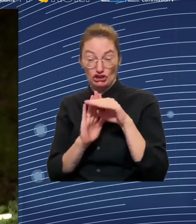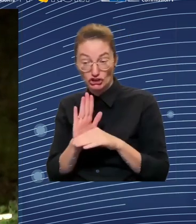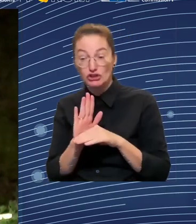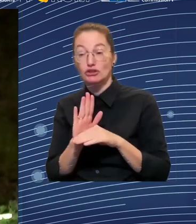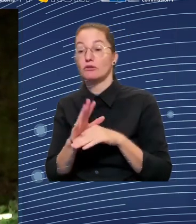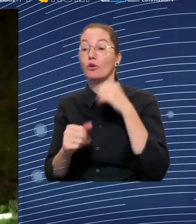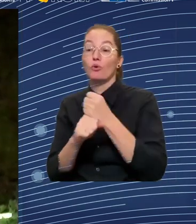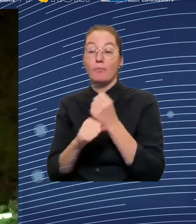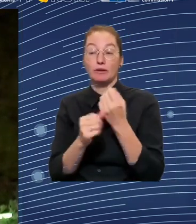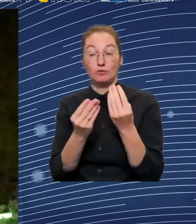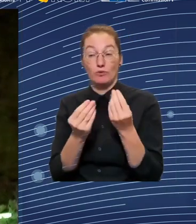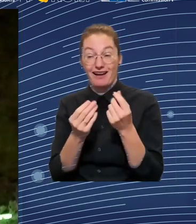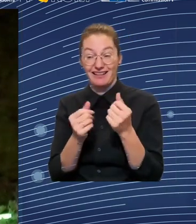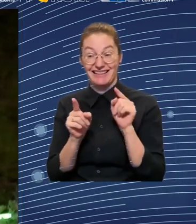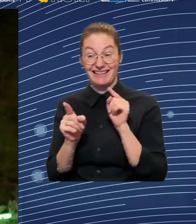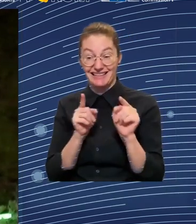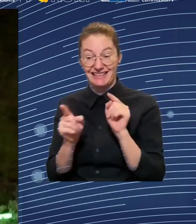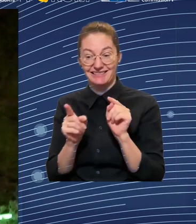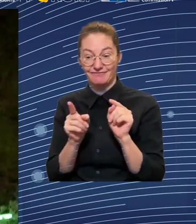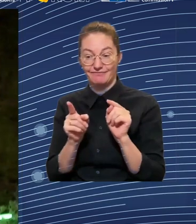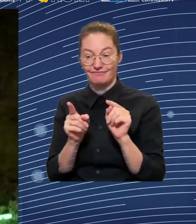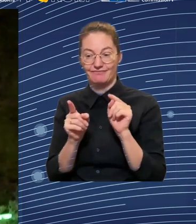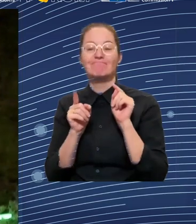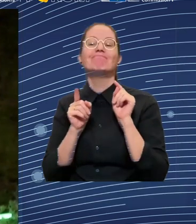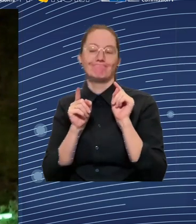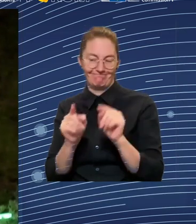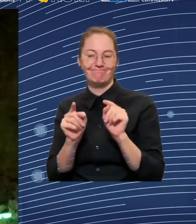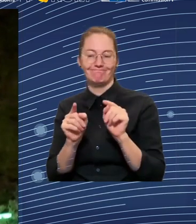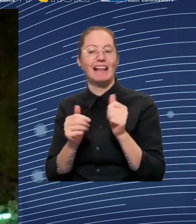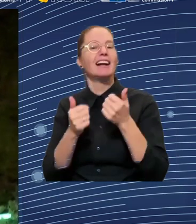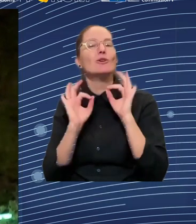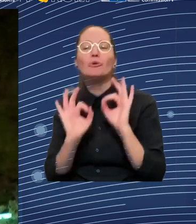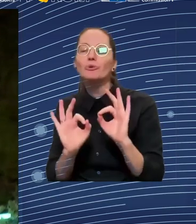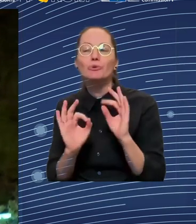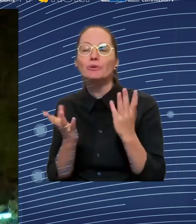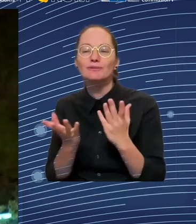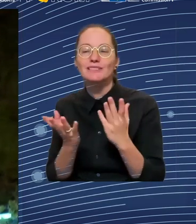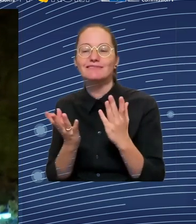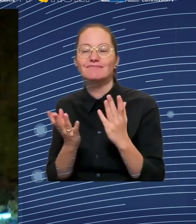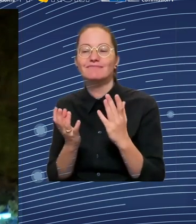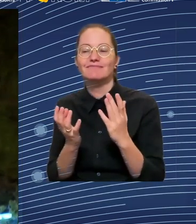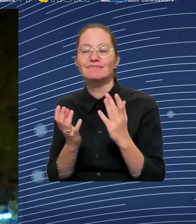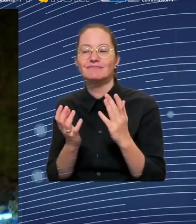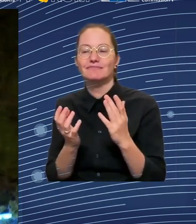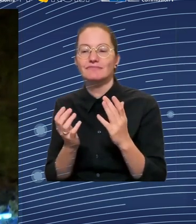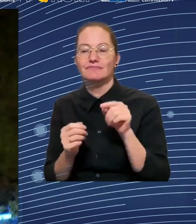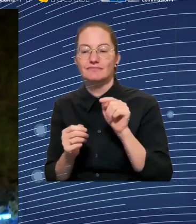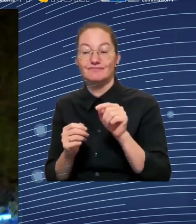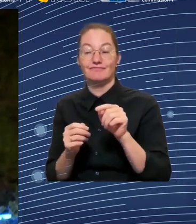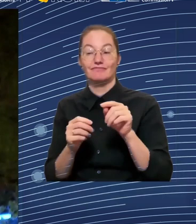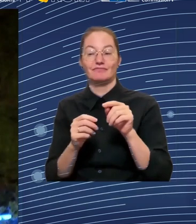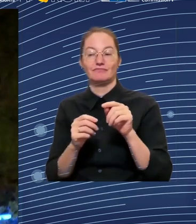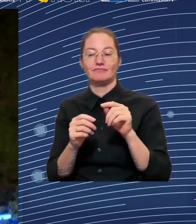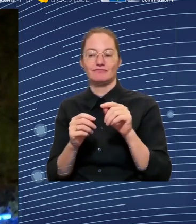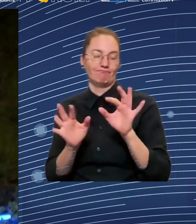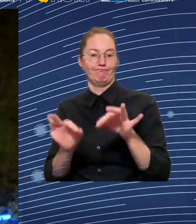time aspects, at the work intensity aspects. So this long list of different dimensions of job quality, and for all